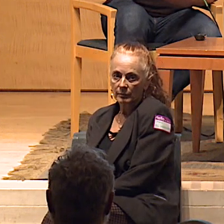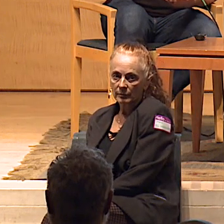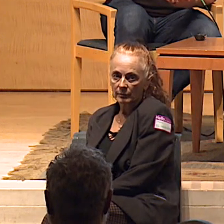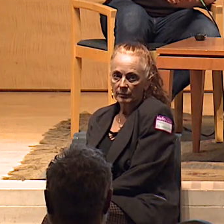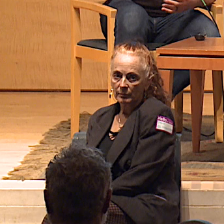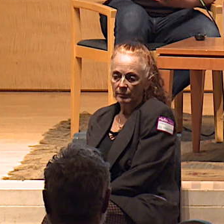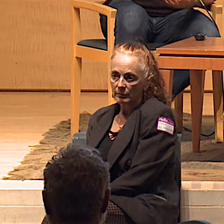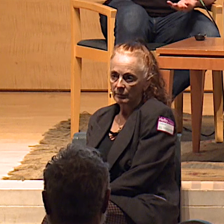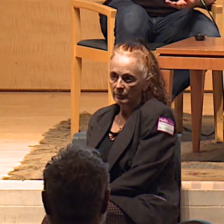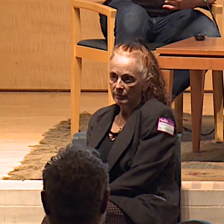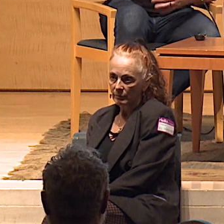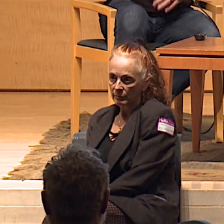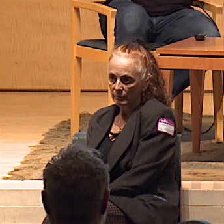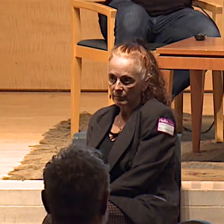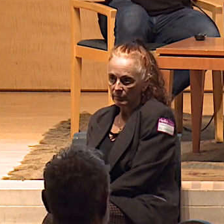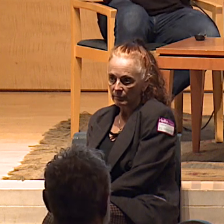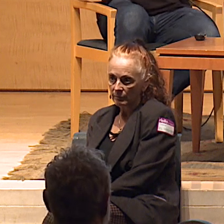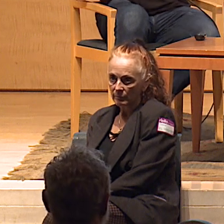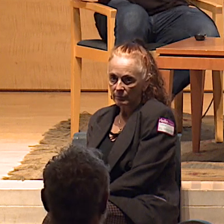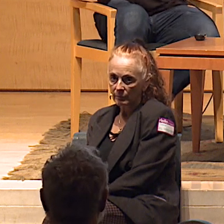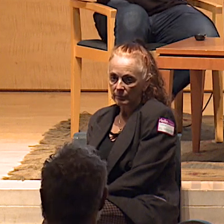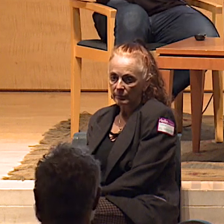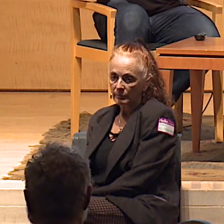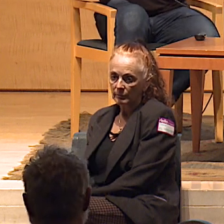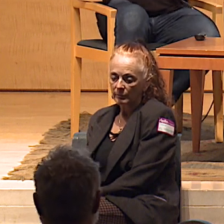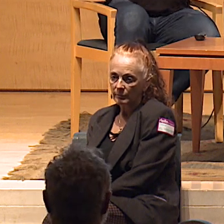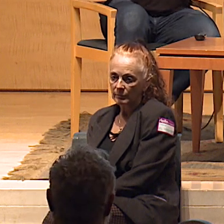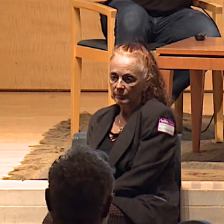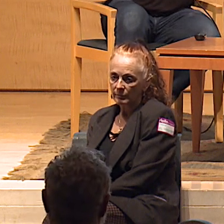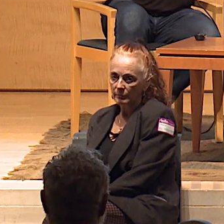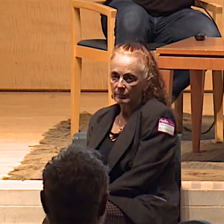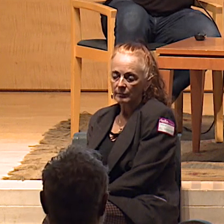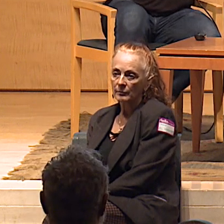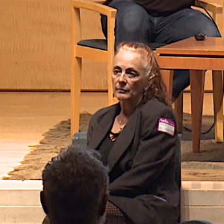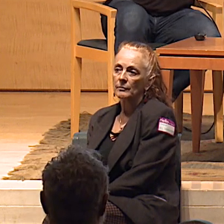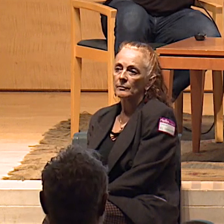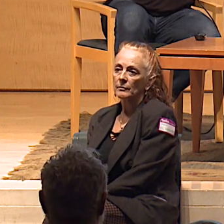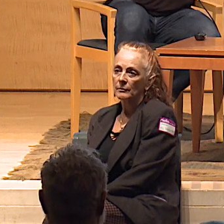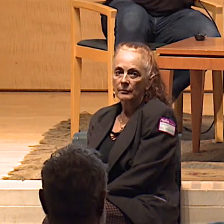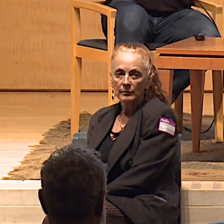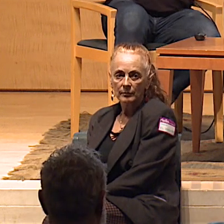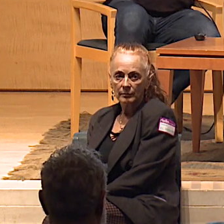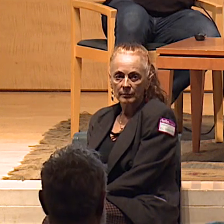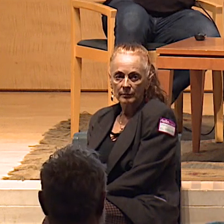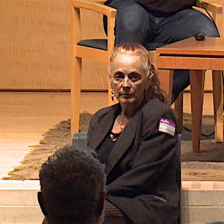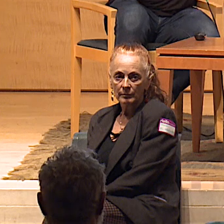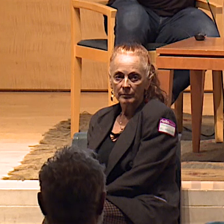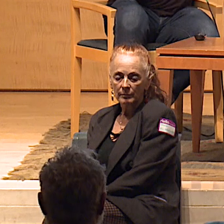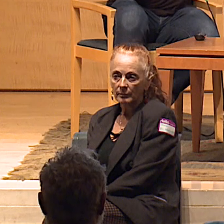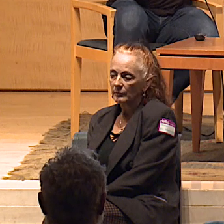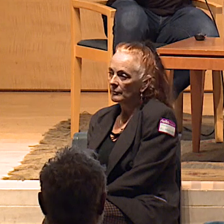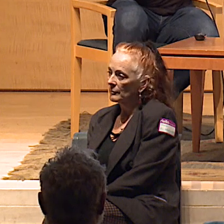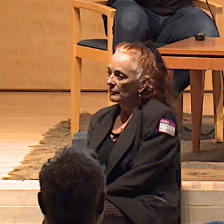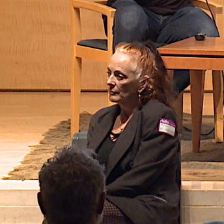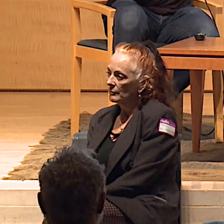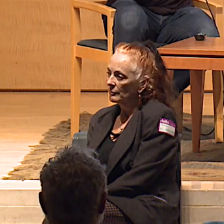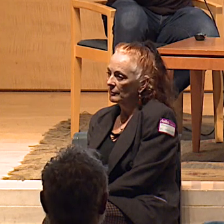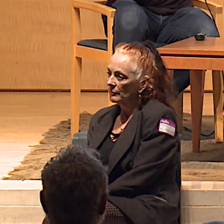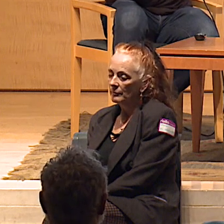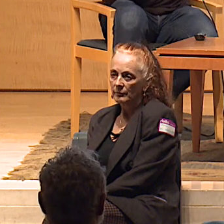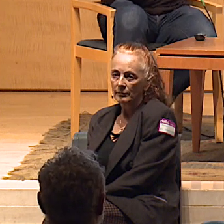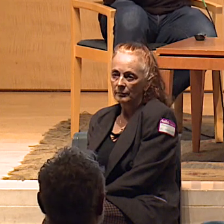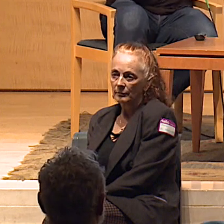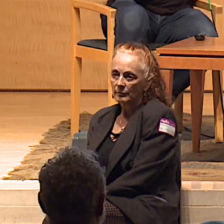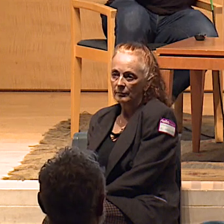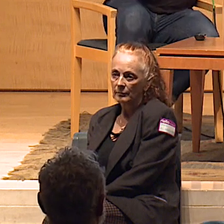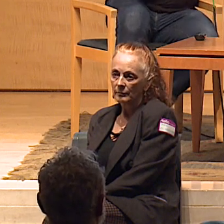And then I'm one of the co-organizers of Pride and Panels. So thank you very much for being here, as I said. And let me turn it over to Mari.